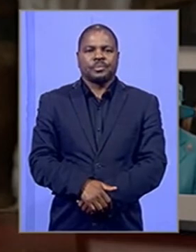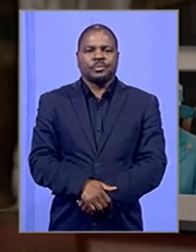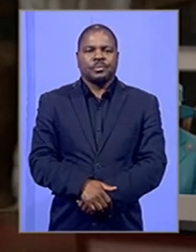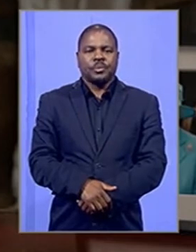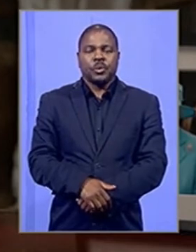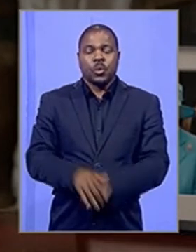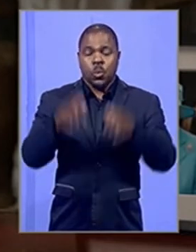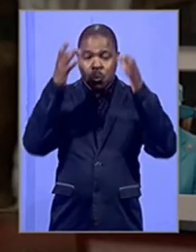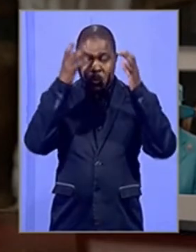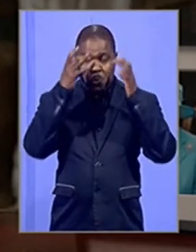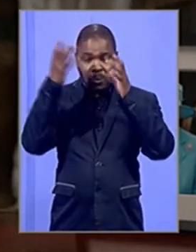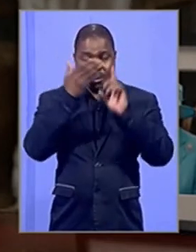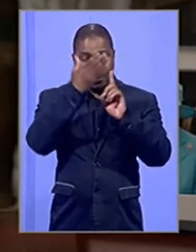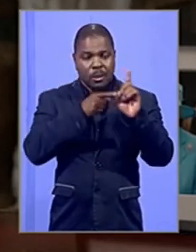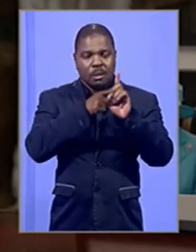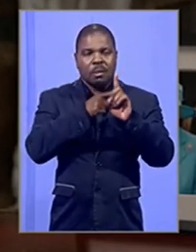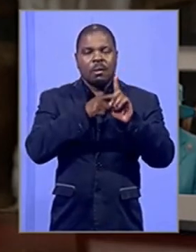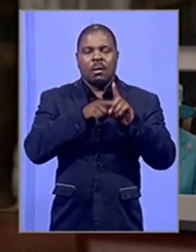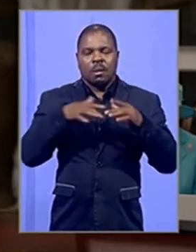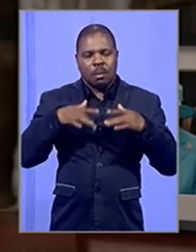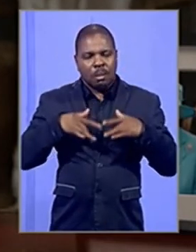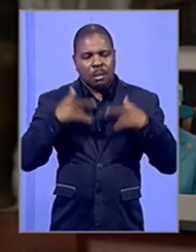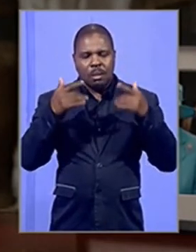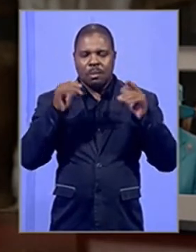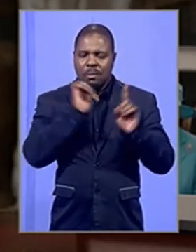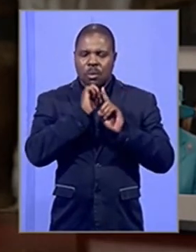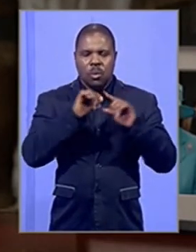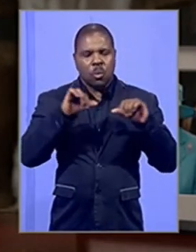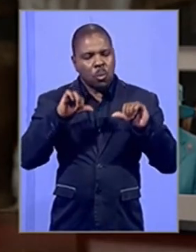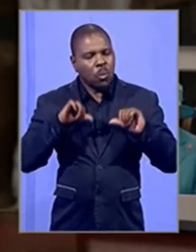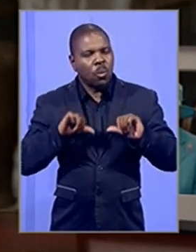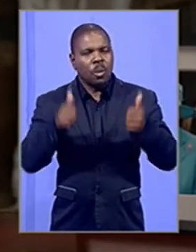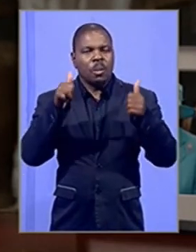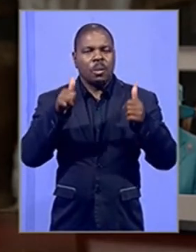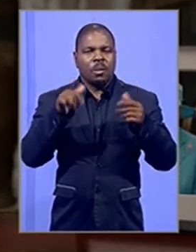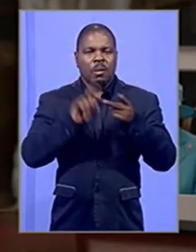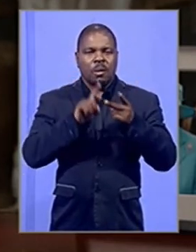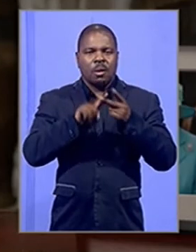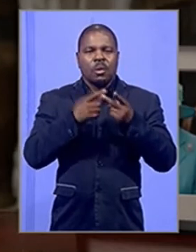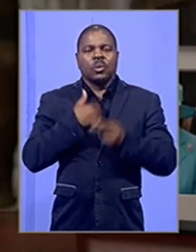Queen Elizabeth was a life well lived, a promise with